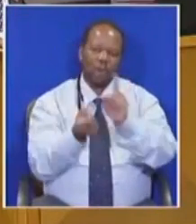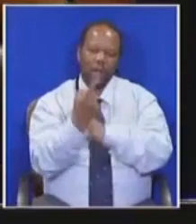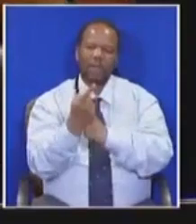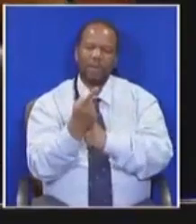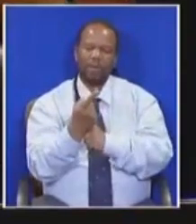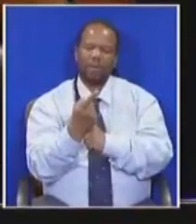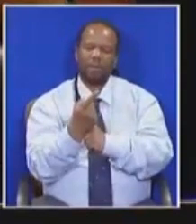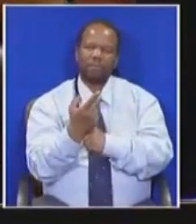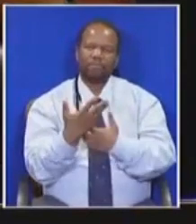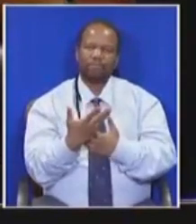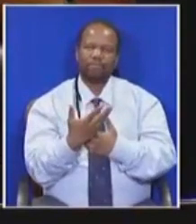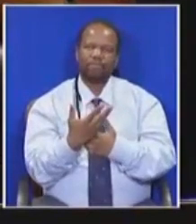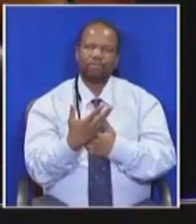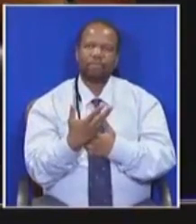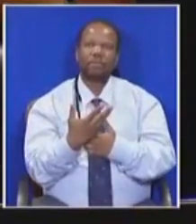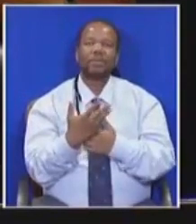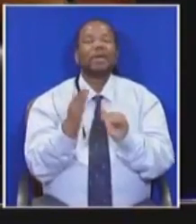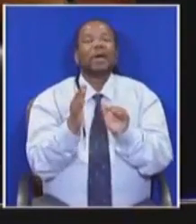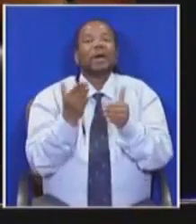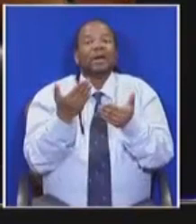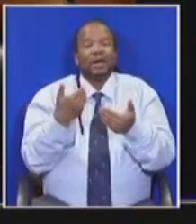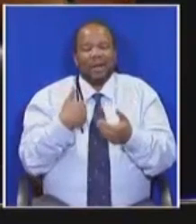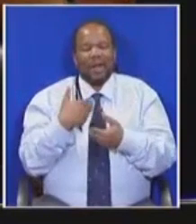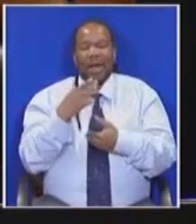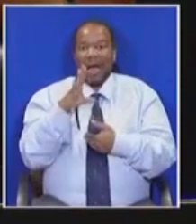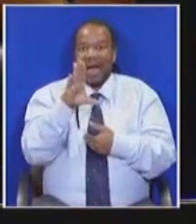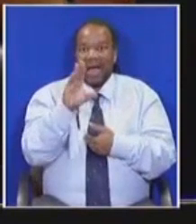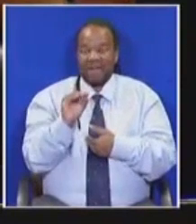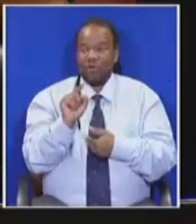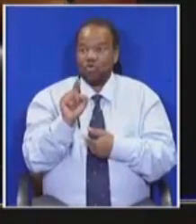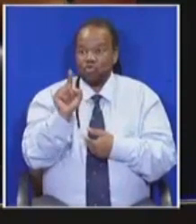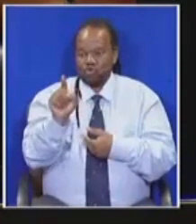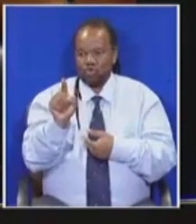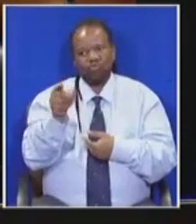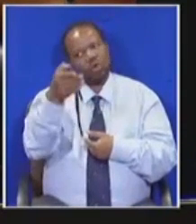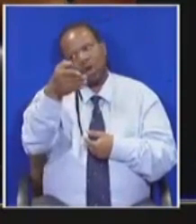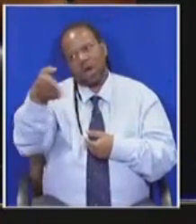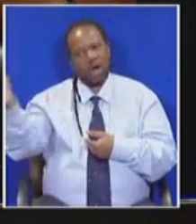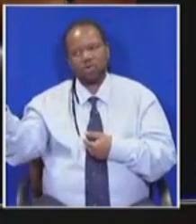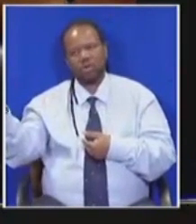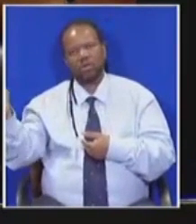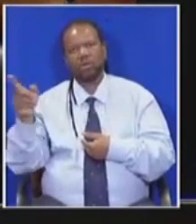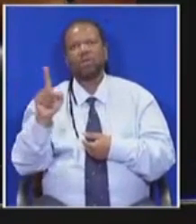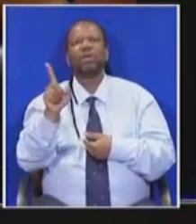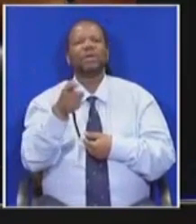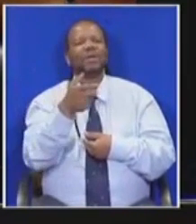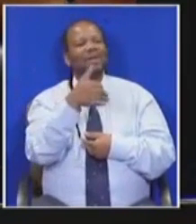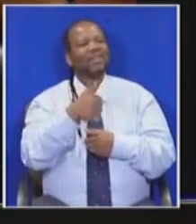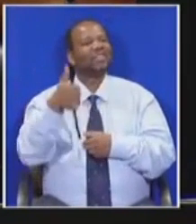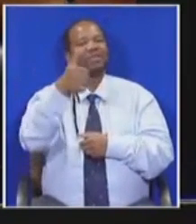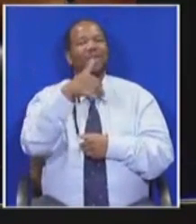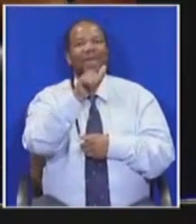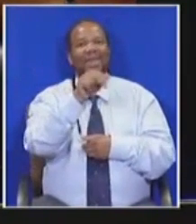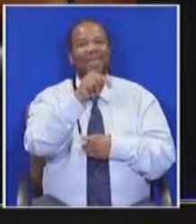afternoon. And so I have to ask that you leave the chamber, Honorable The Shivambu. chief whip of the NC. I'm not going to